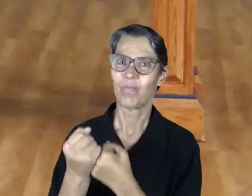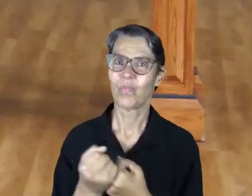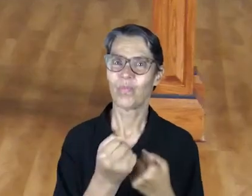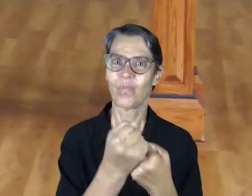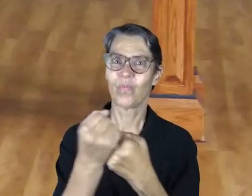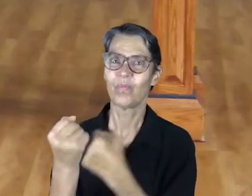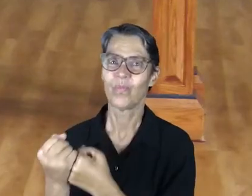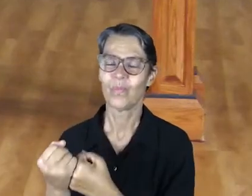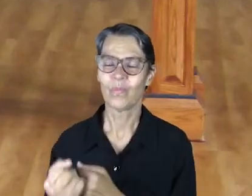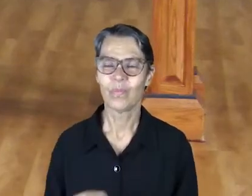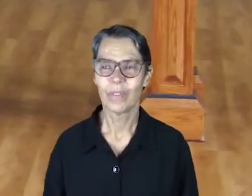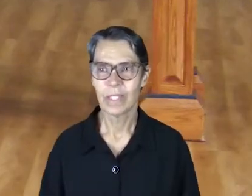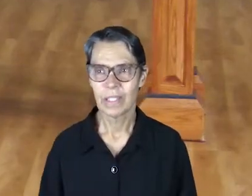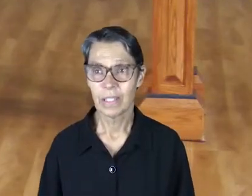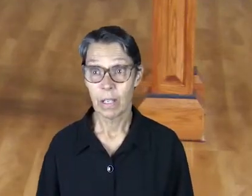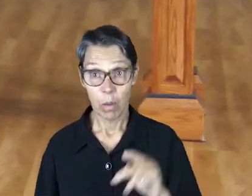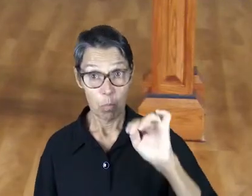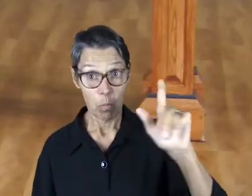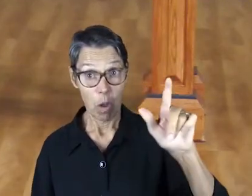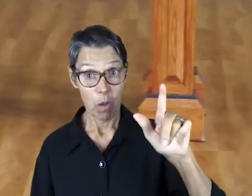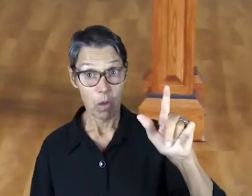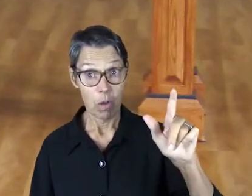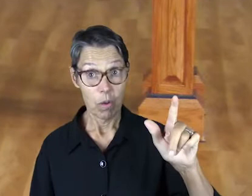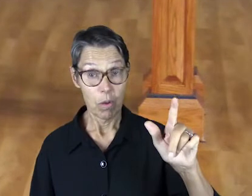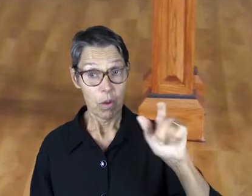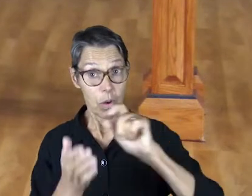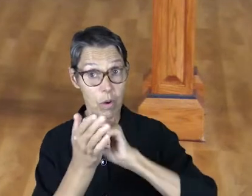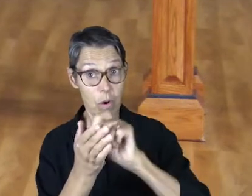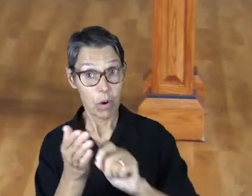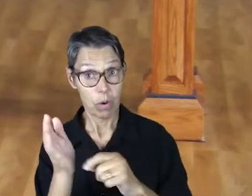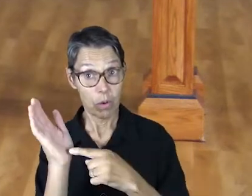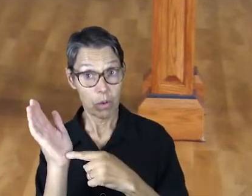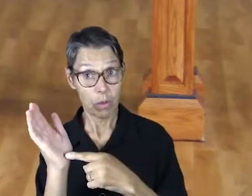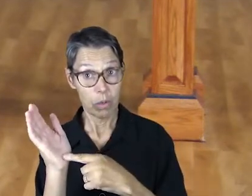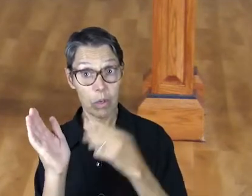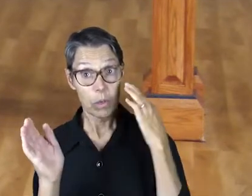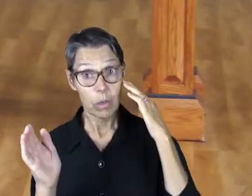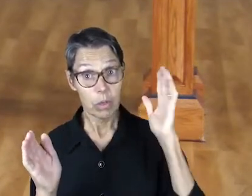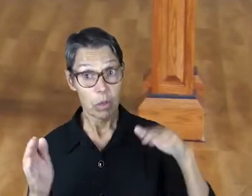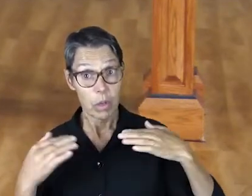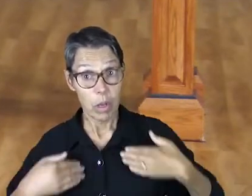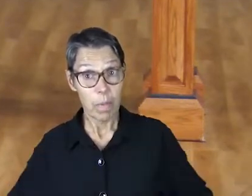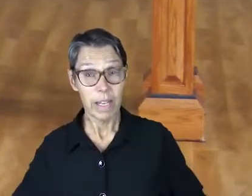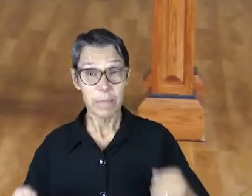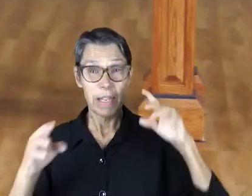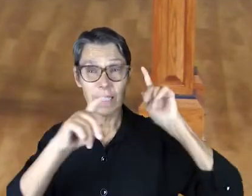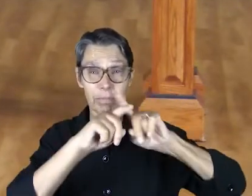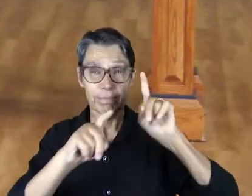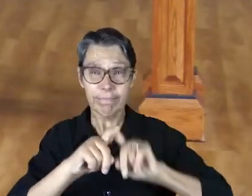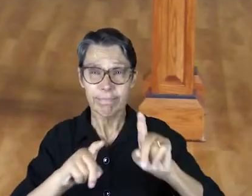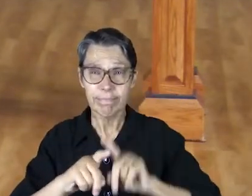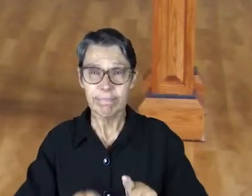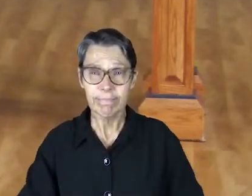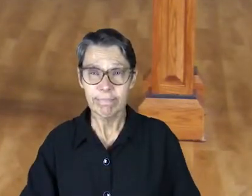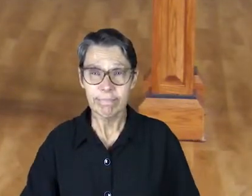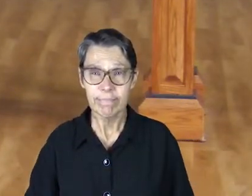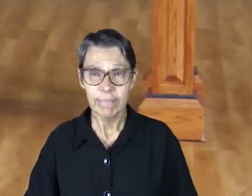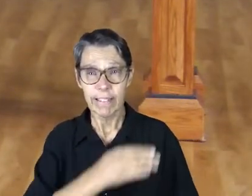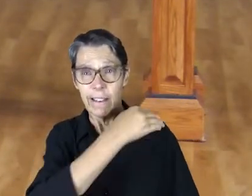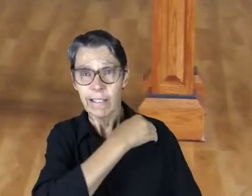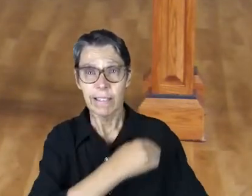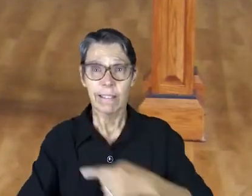Paul says today that for just as the body has many members, the one body has many